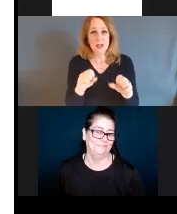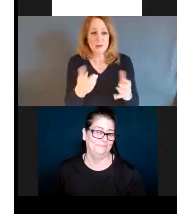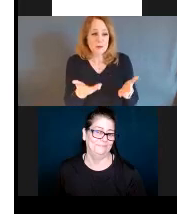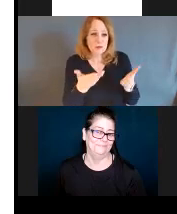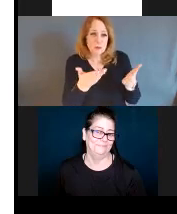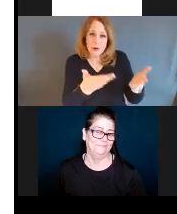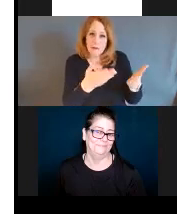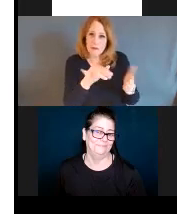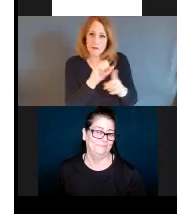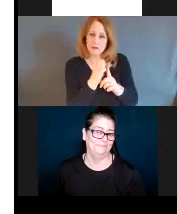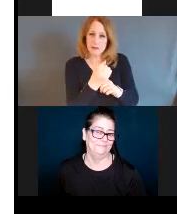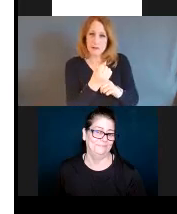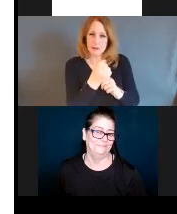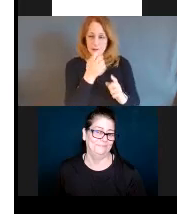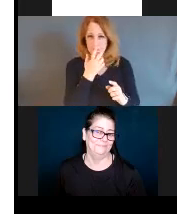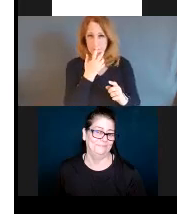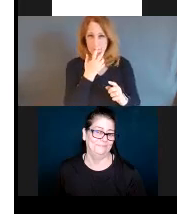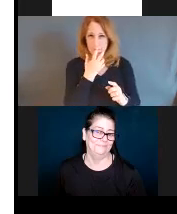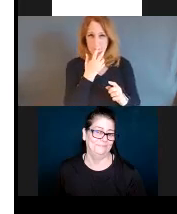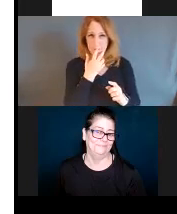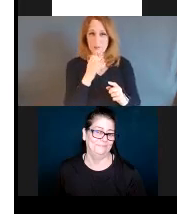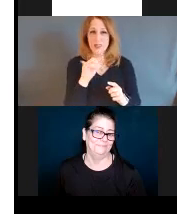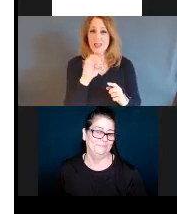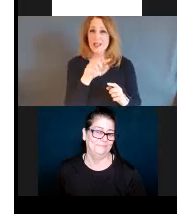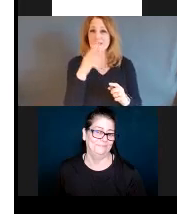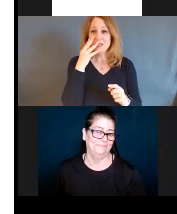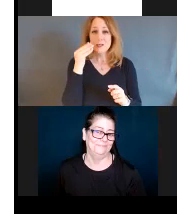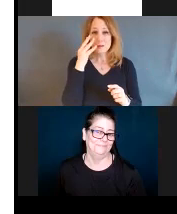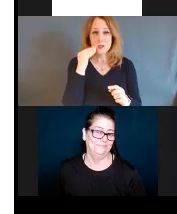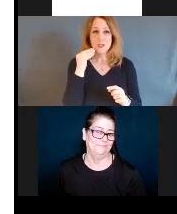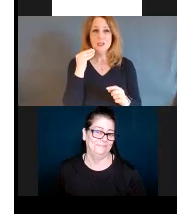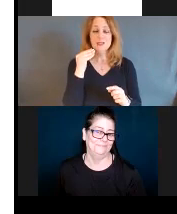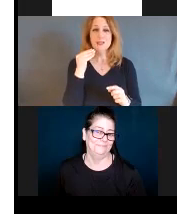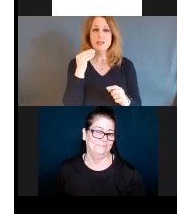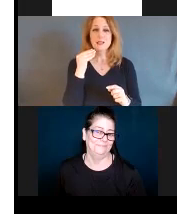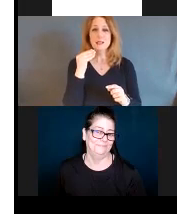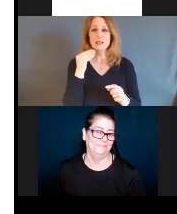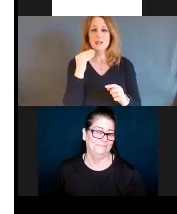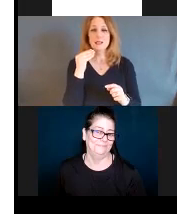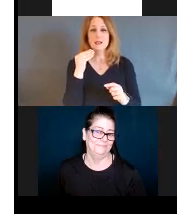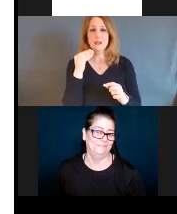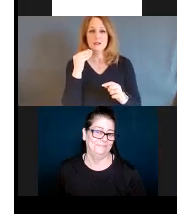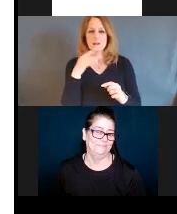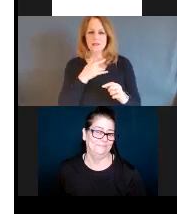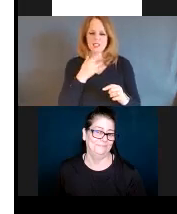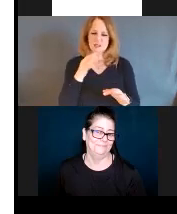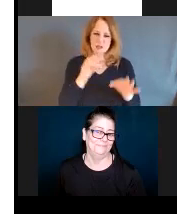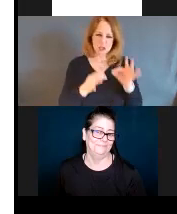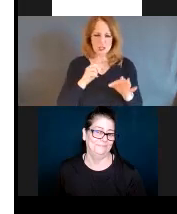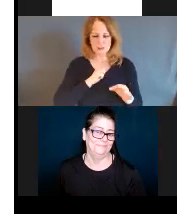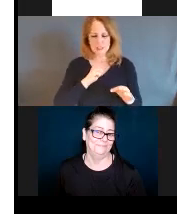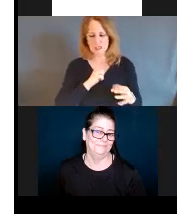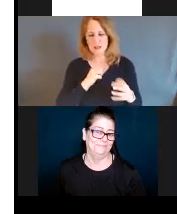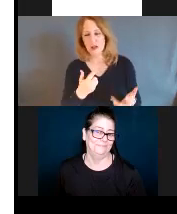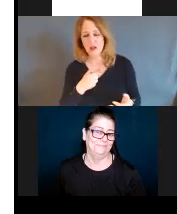situation. And if you are experiencing strong feelings of judgment towards yourself and